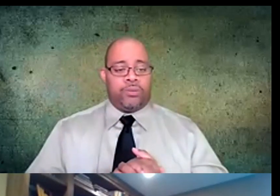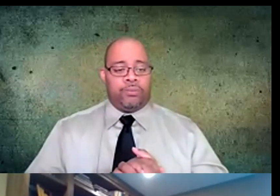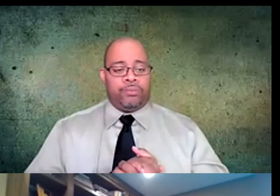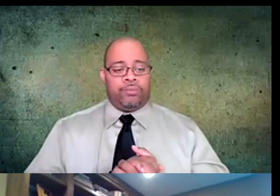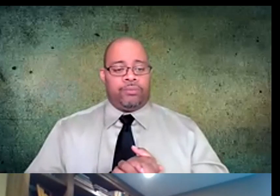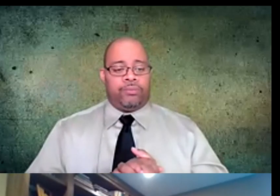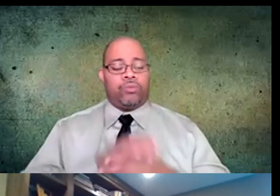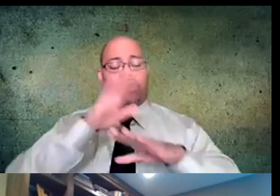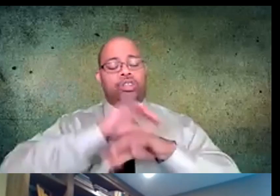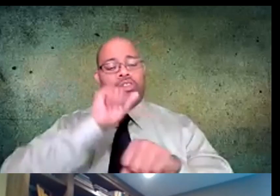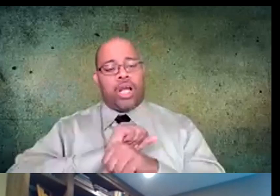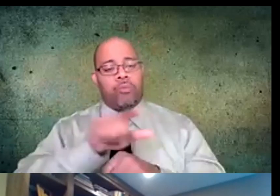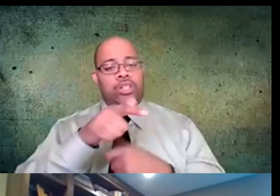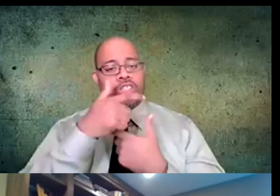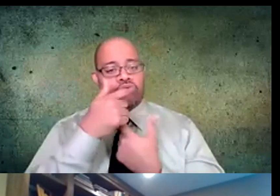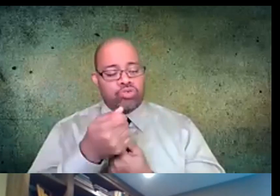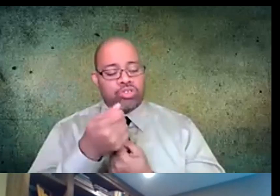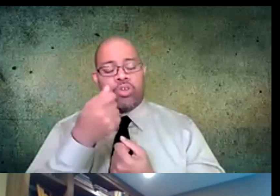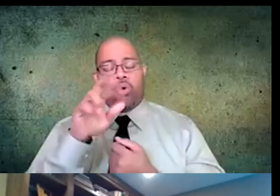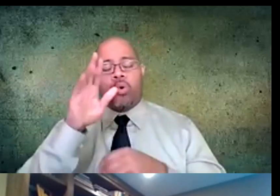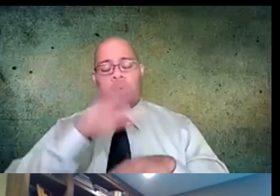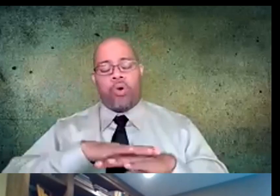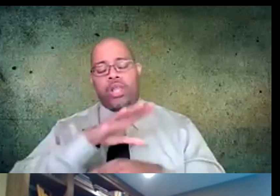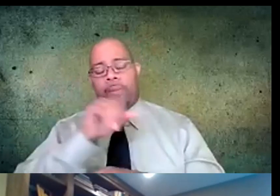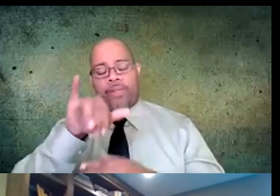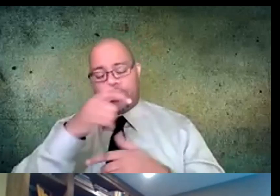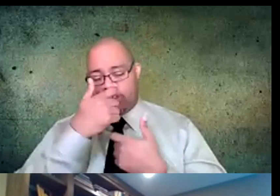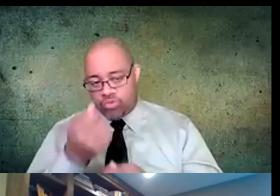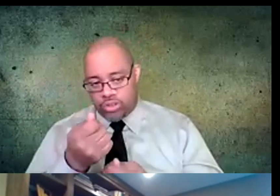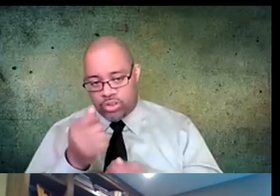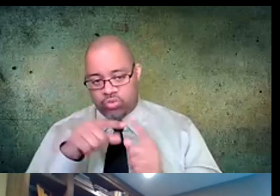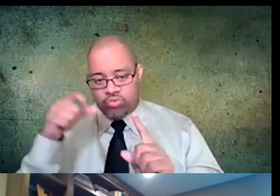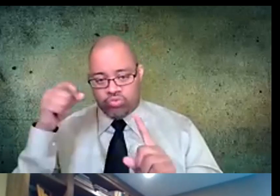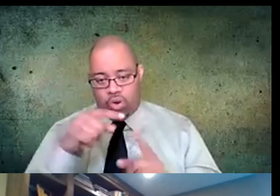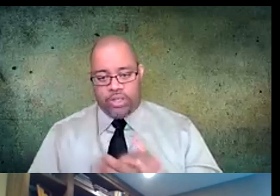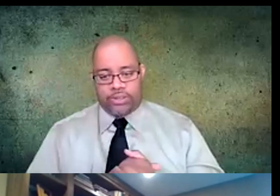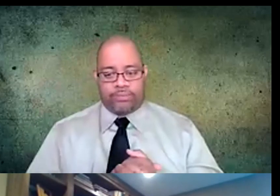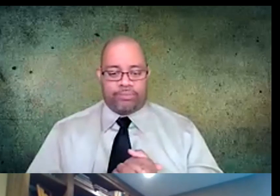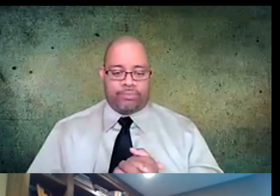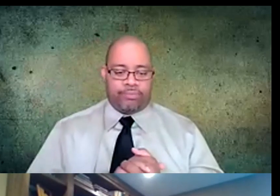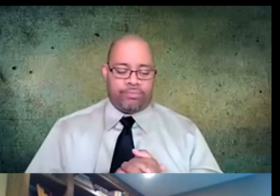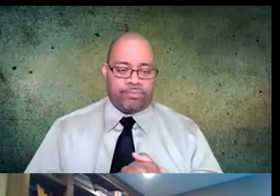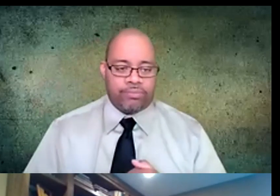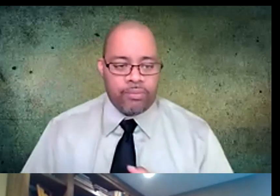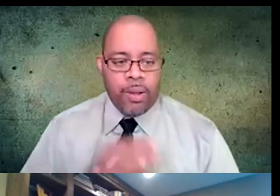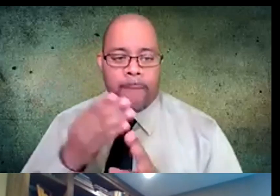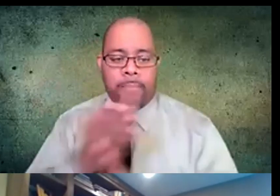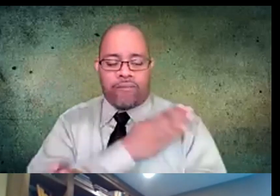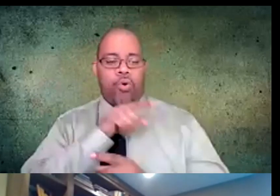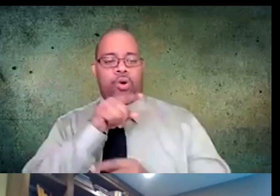on the job you're interested or on the company you're interested to target before you